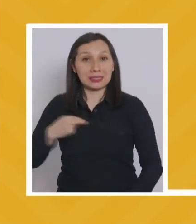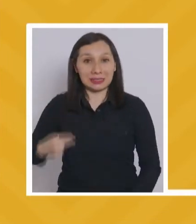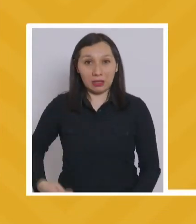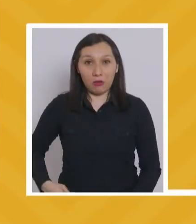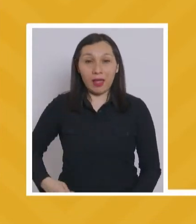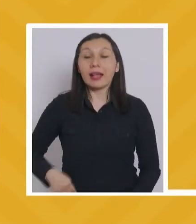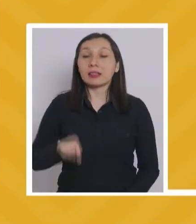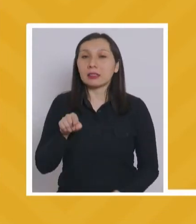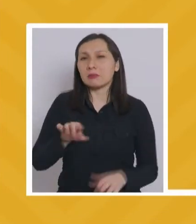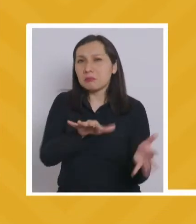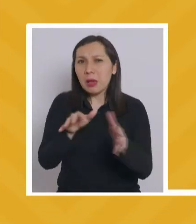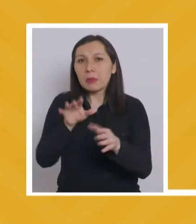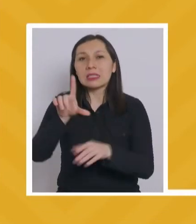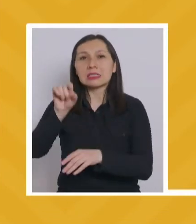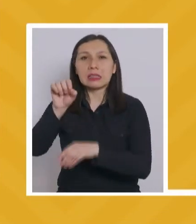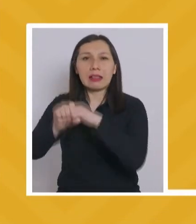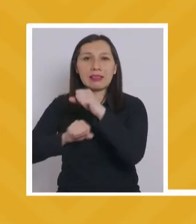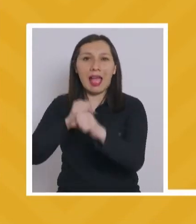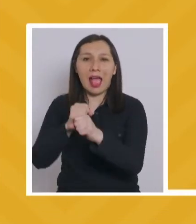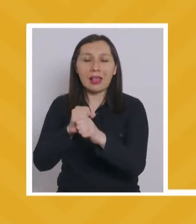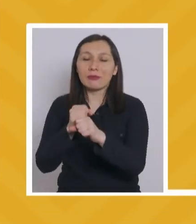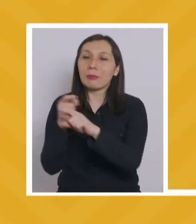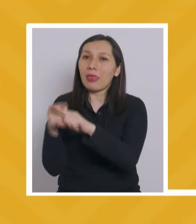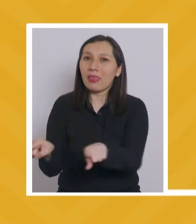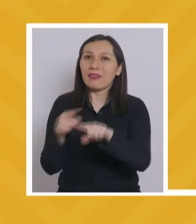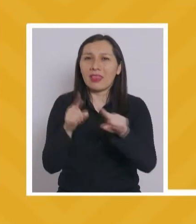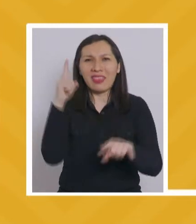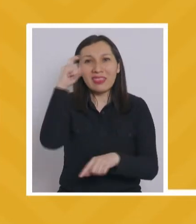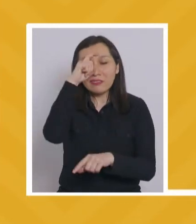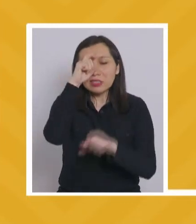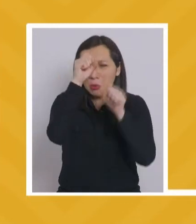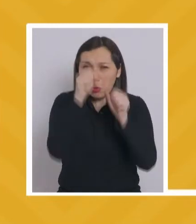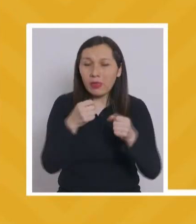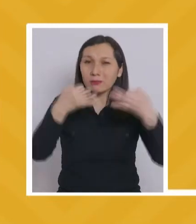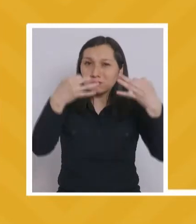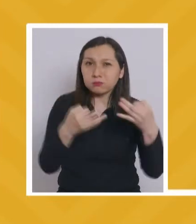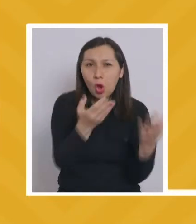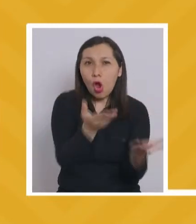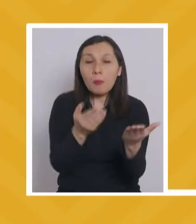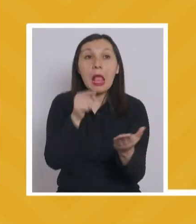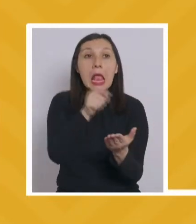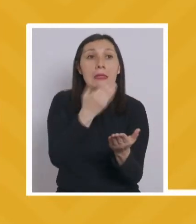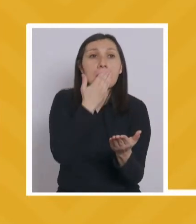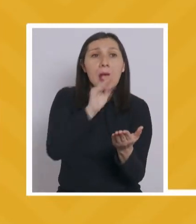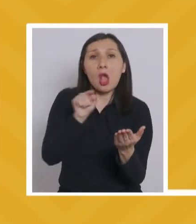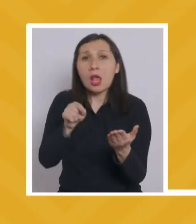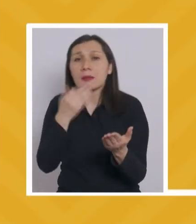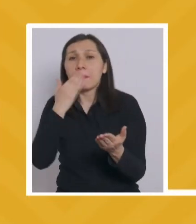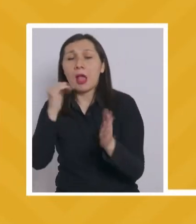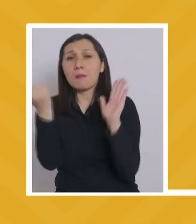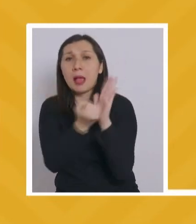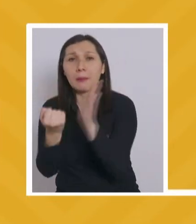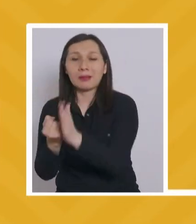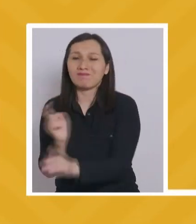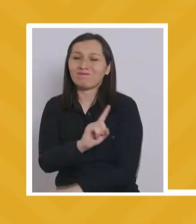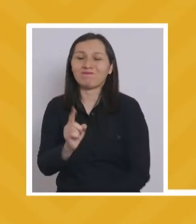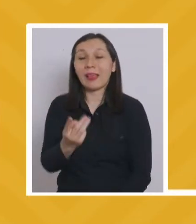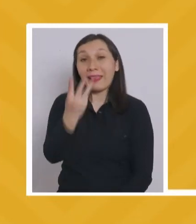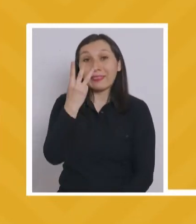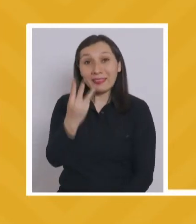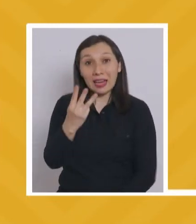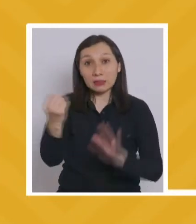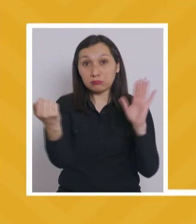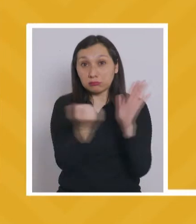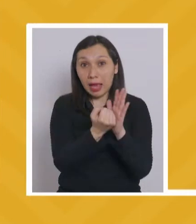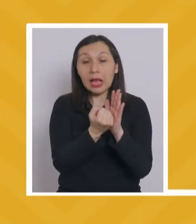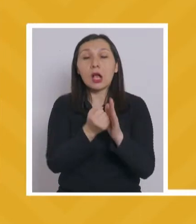around 58 years of age, and the mean for those receiving Sinovac was close to 70 years. So we cannot tell whether